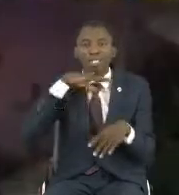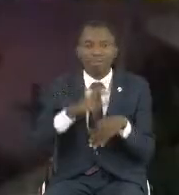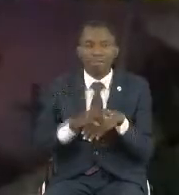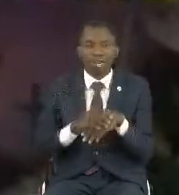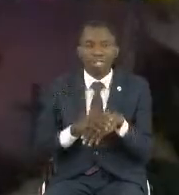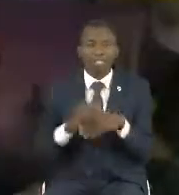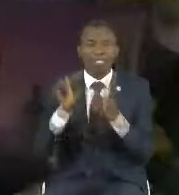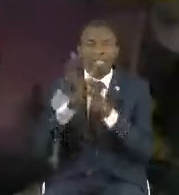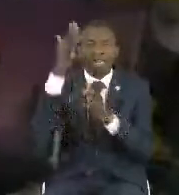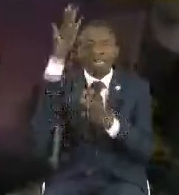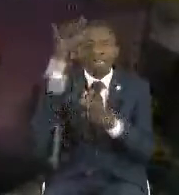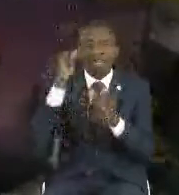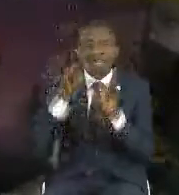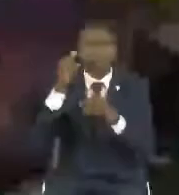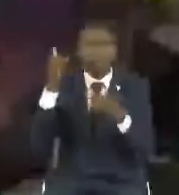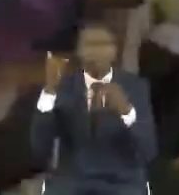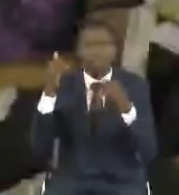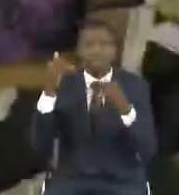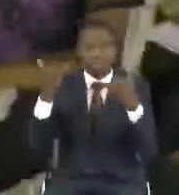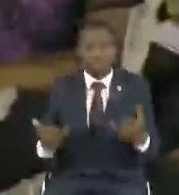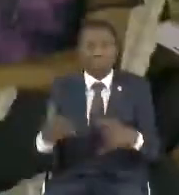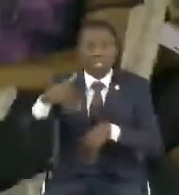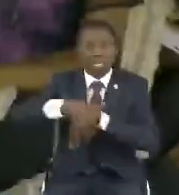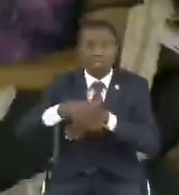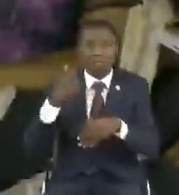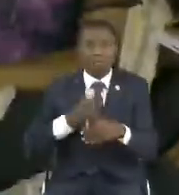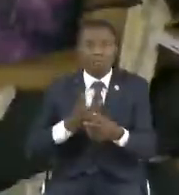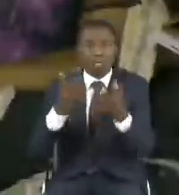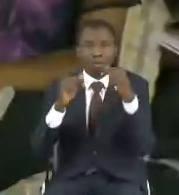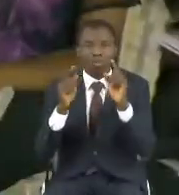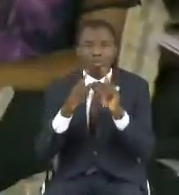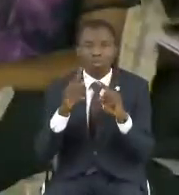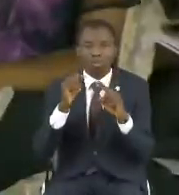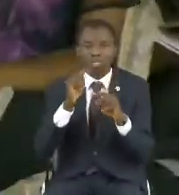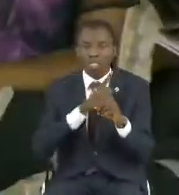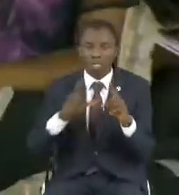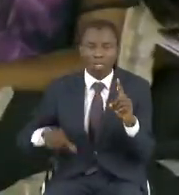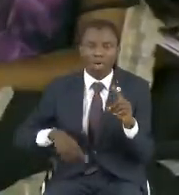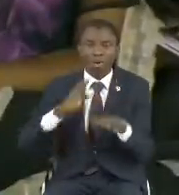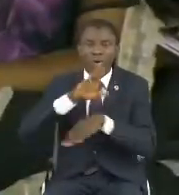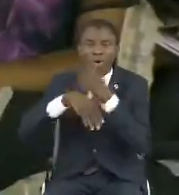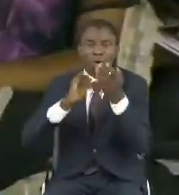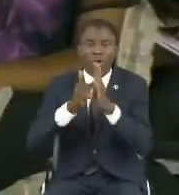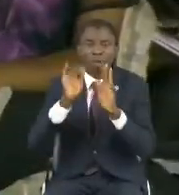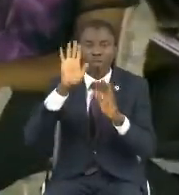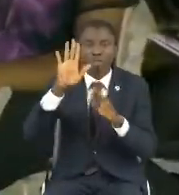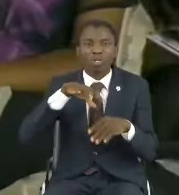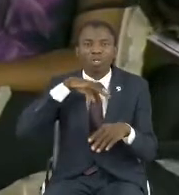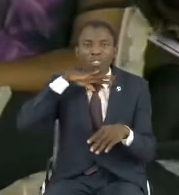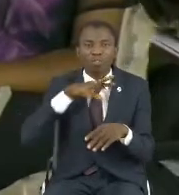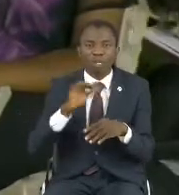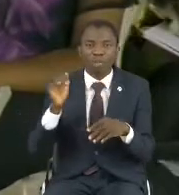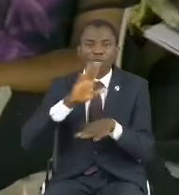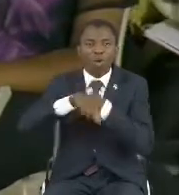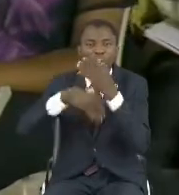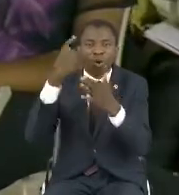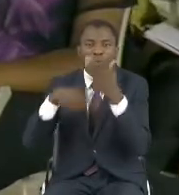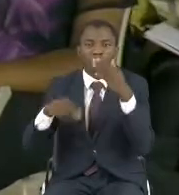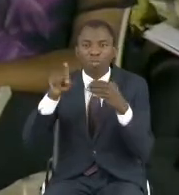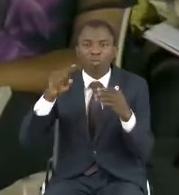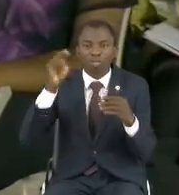why tonight you come to the Lord. And all your defilement, all you need to say, you